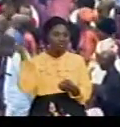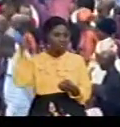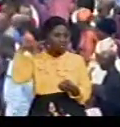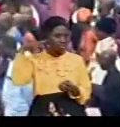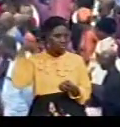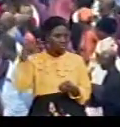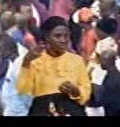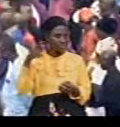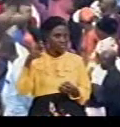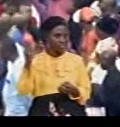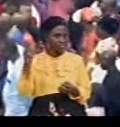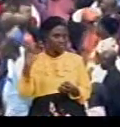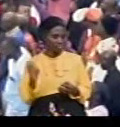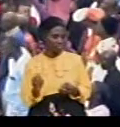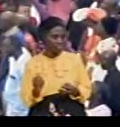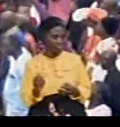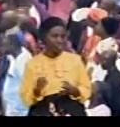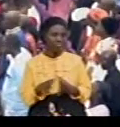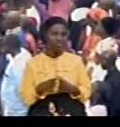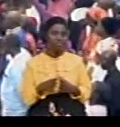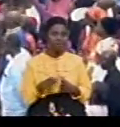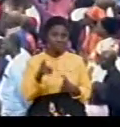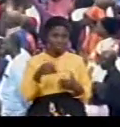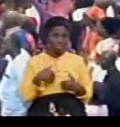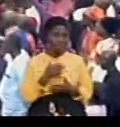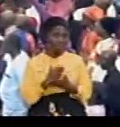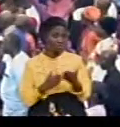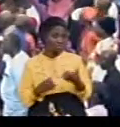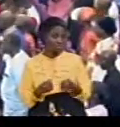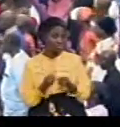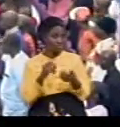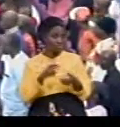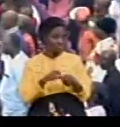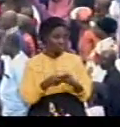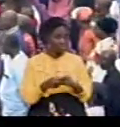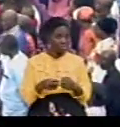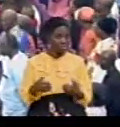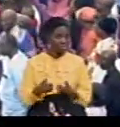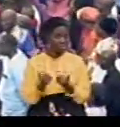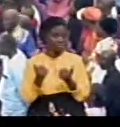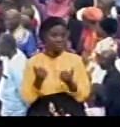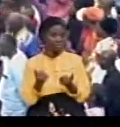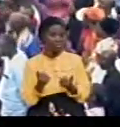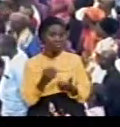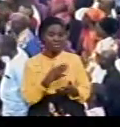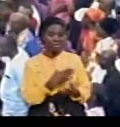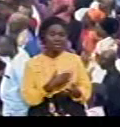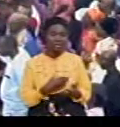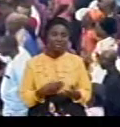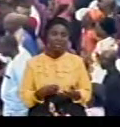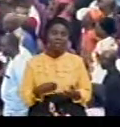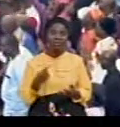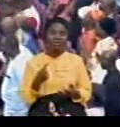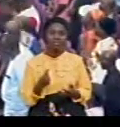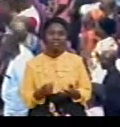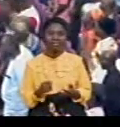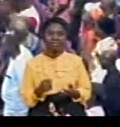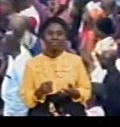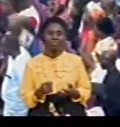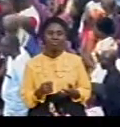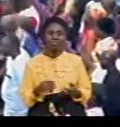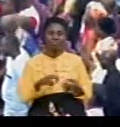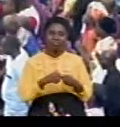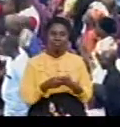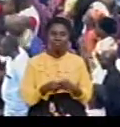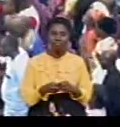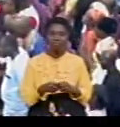And as your challenges, as the size of the challenges that comes across your way, so shall